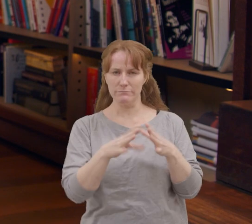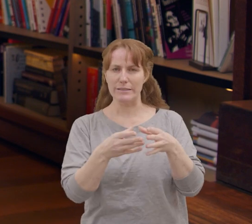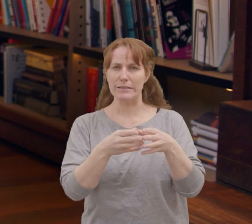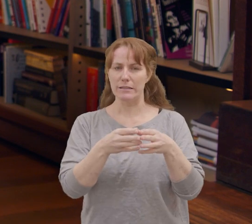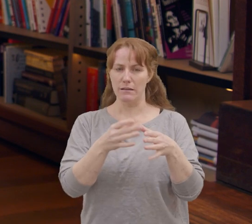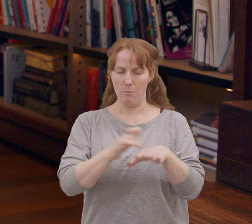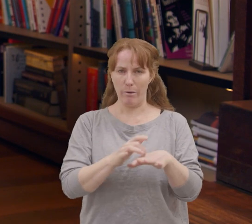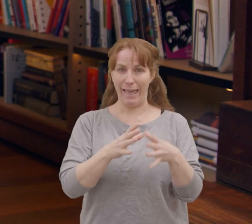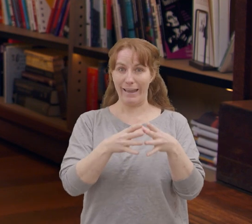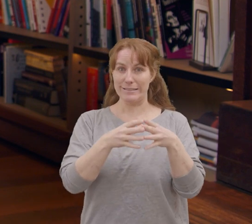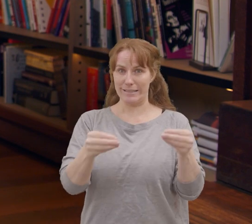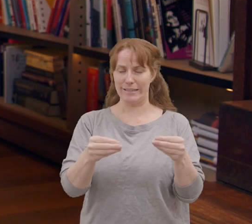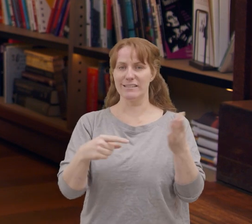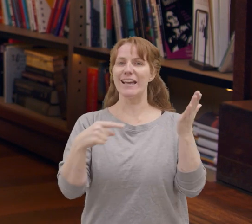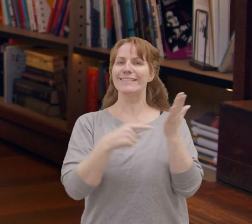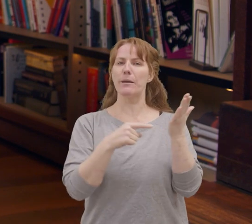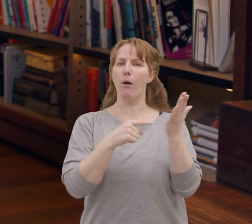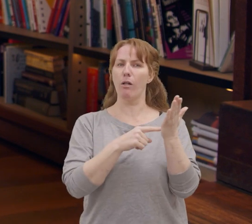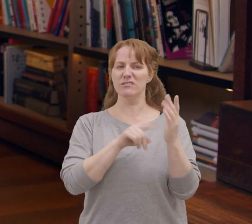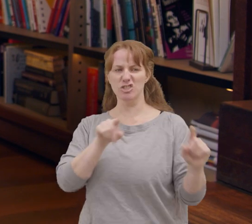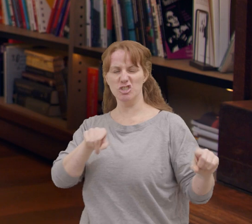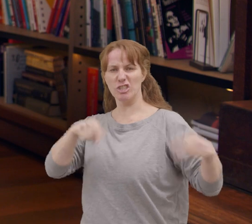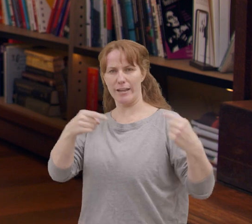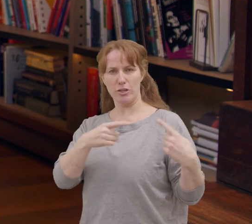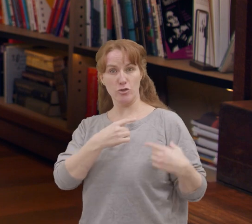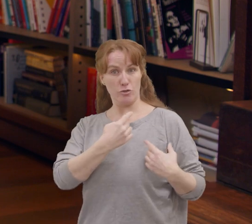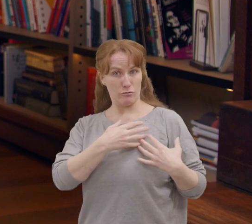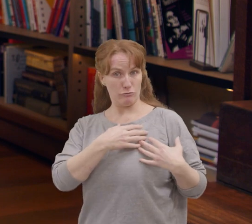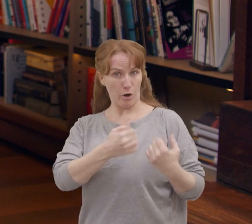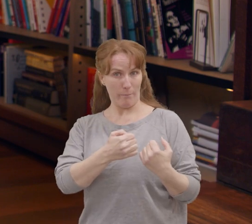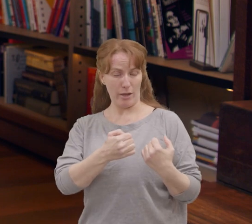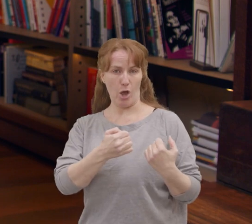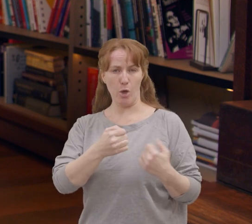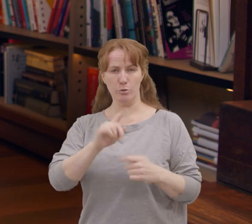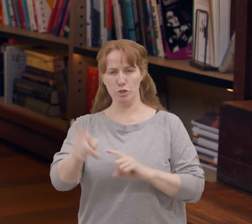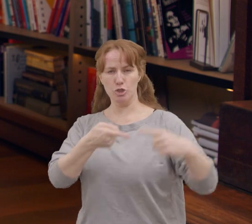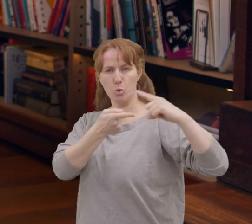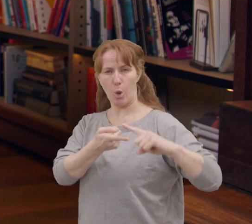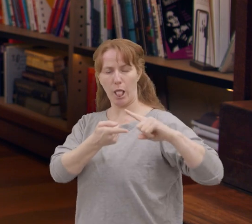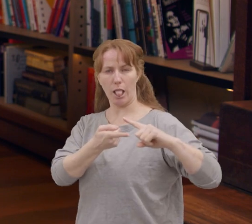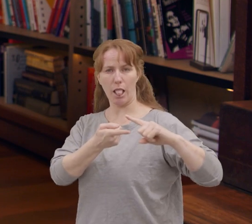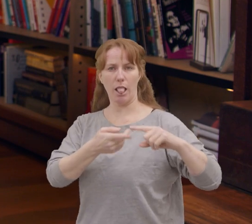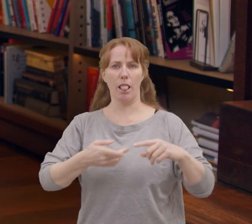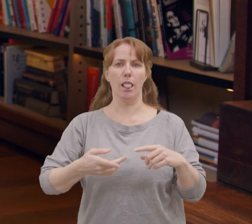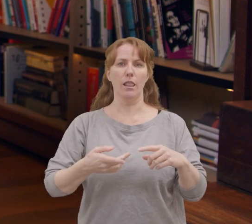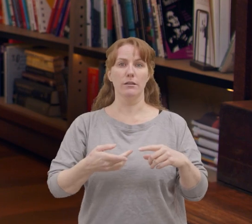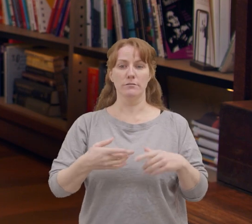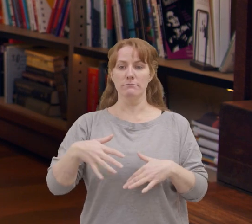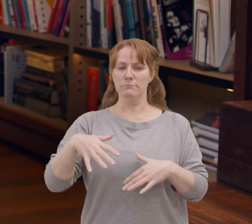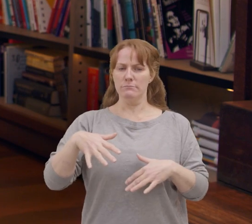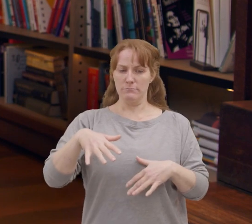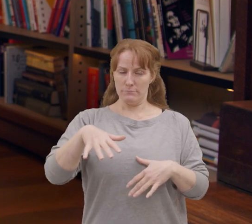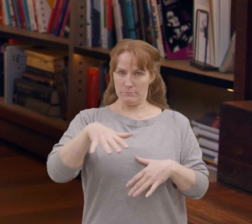play, there's a scene where Tybalt challenges Romeo to a duel. Their relationship is that they are enemies from warring families.